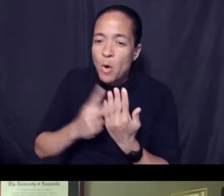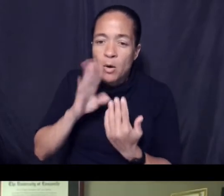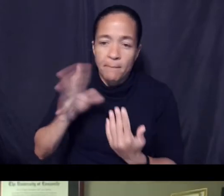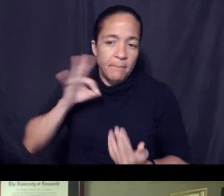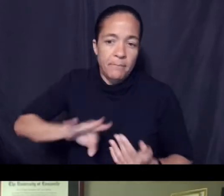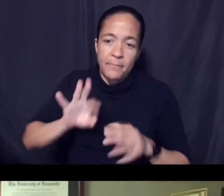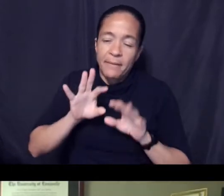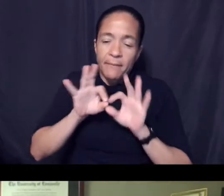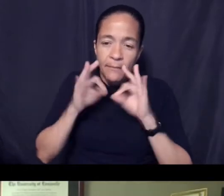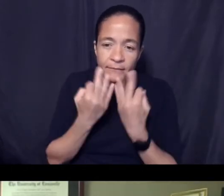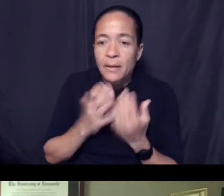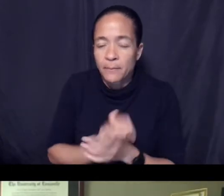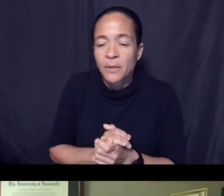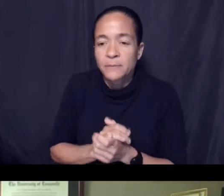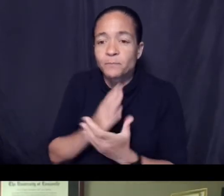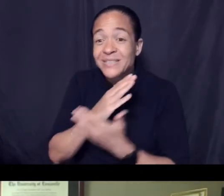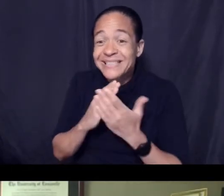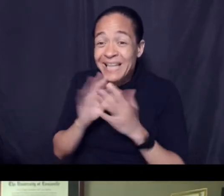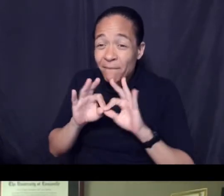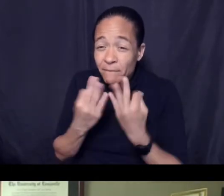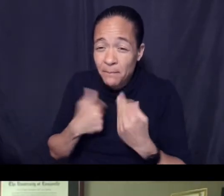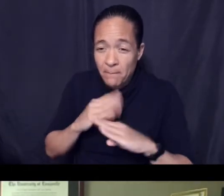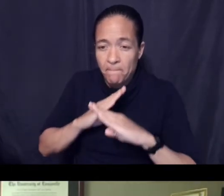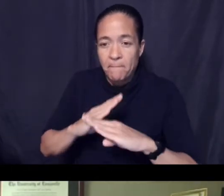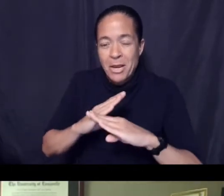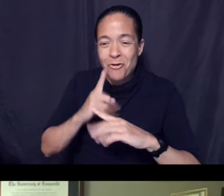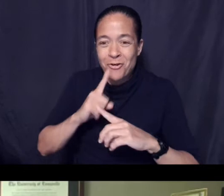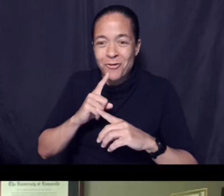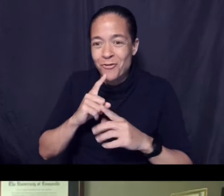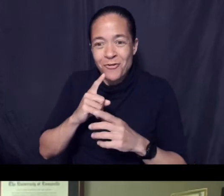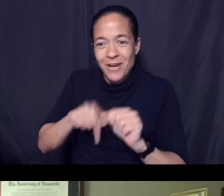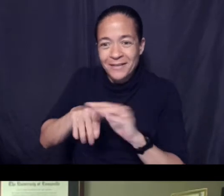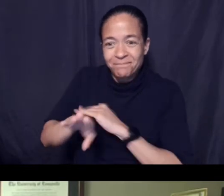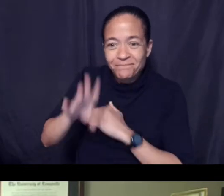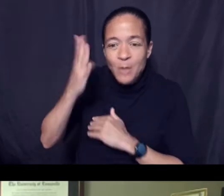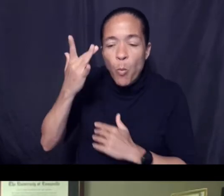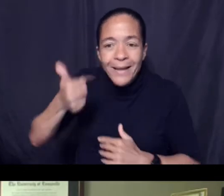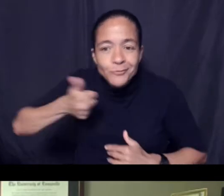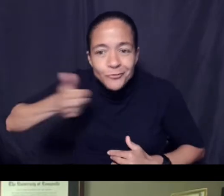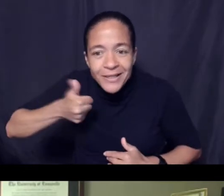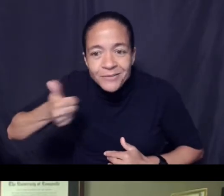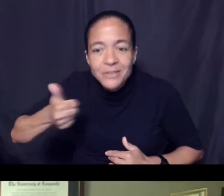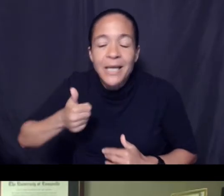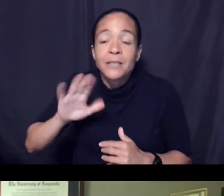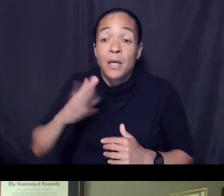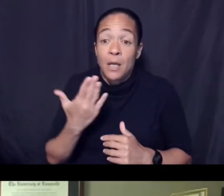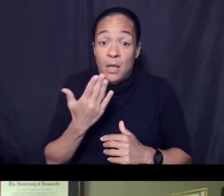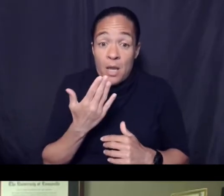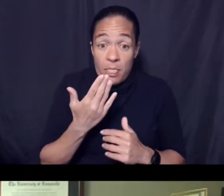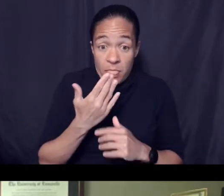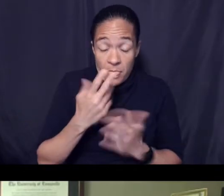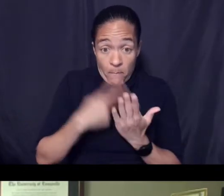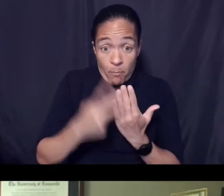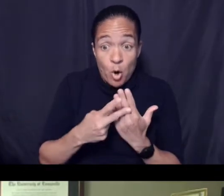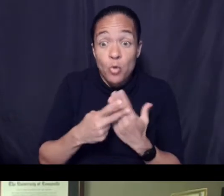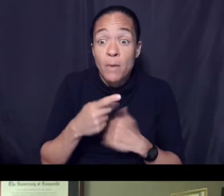As you know, some families may have some barriers to care in terms of transportation or other things. And so if the program